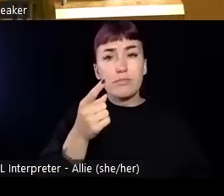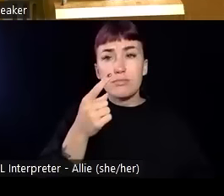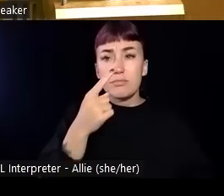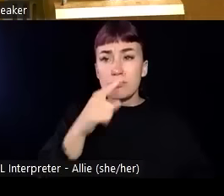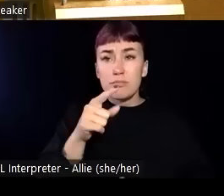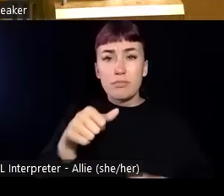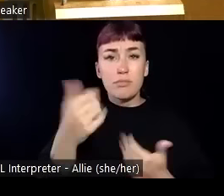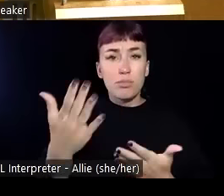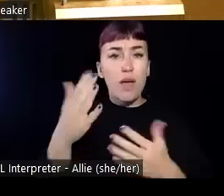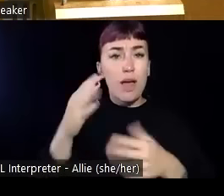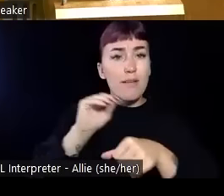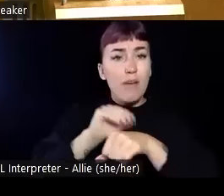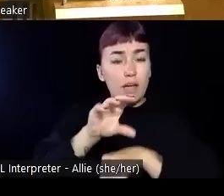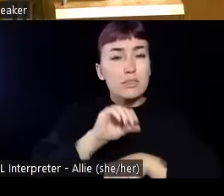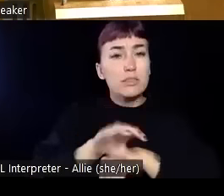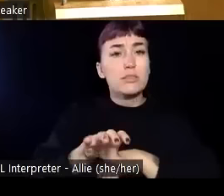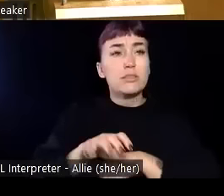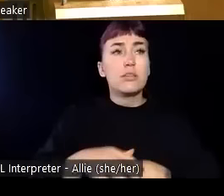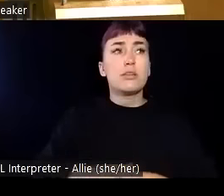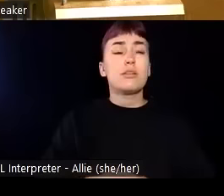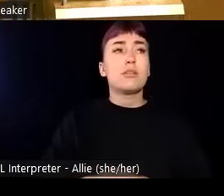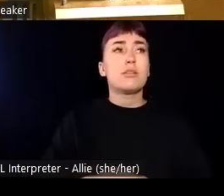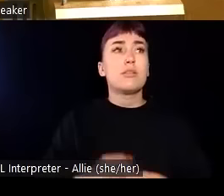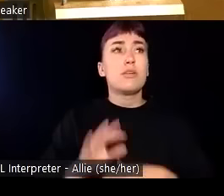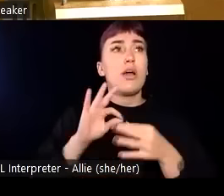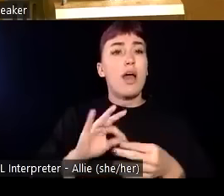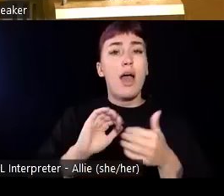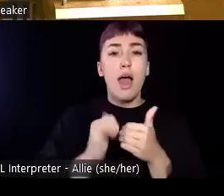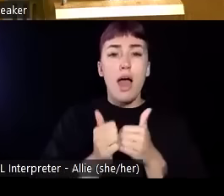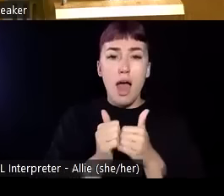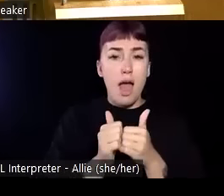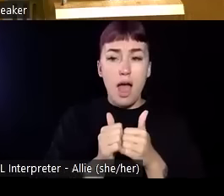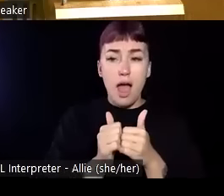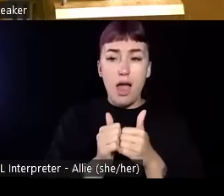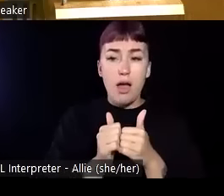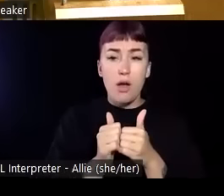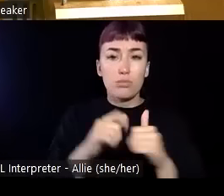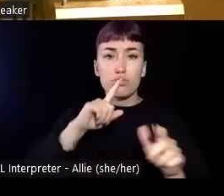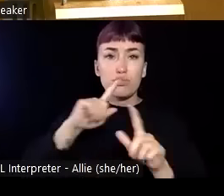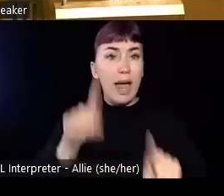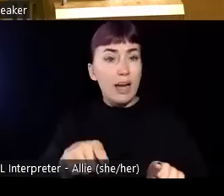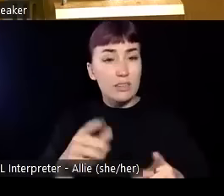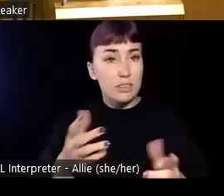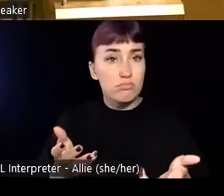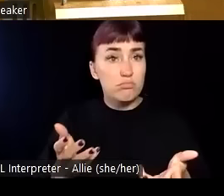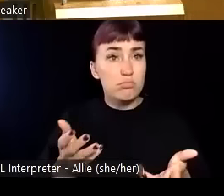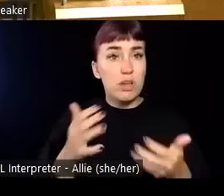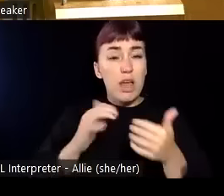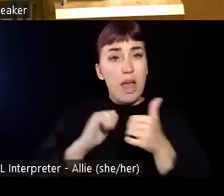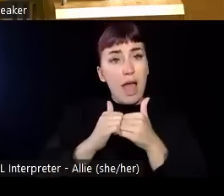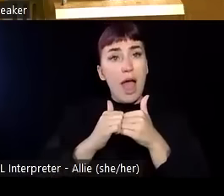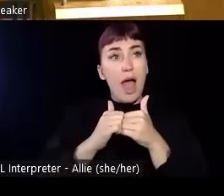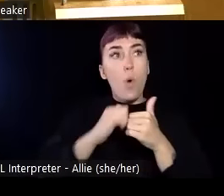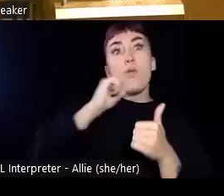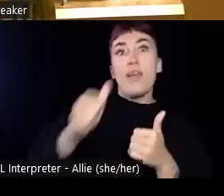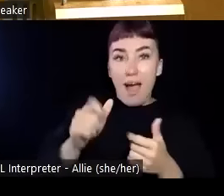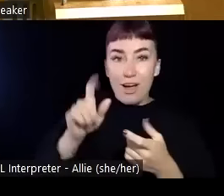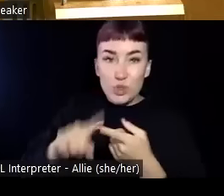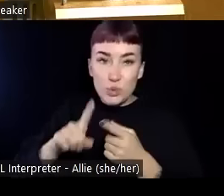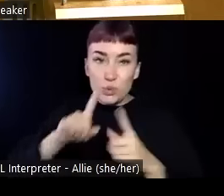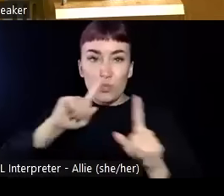an advice in relation to how to react or how not to react when you